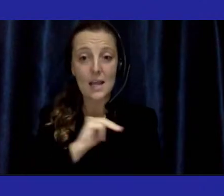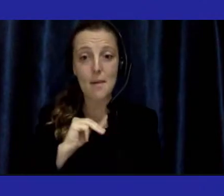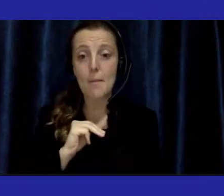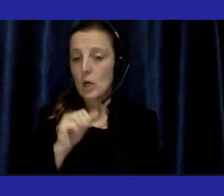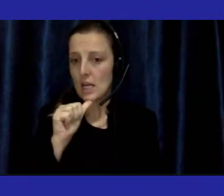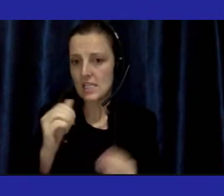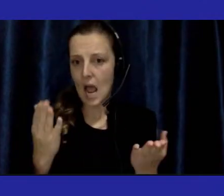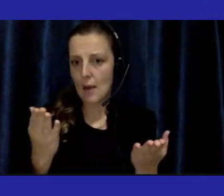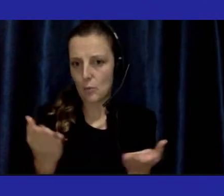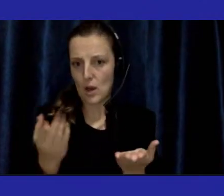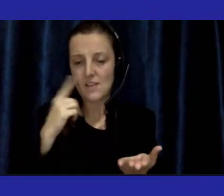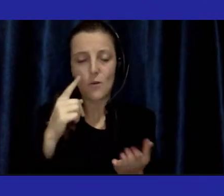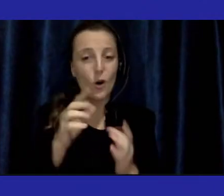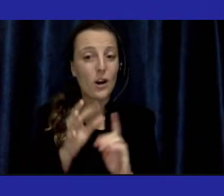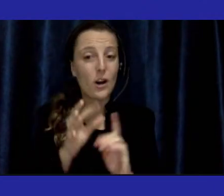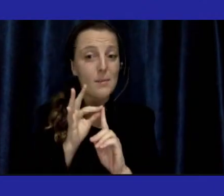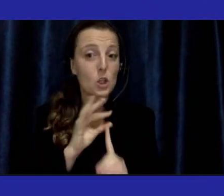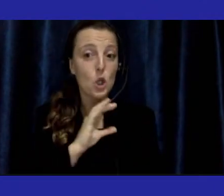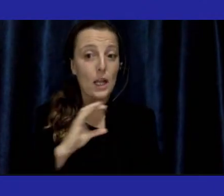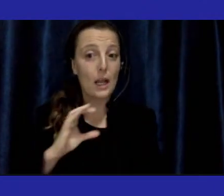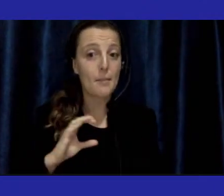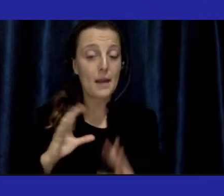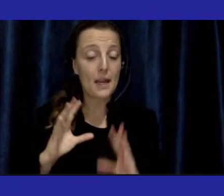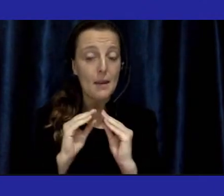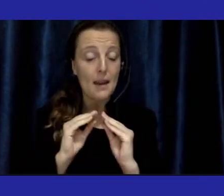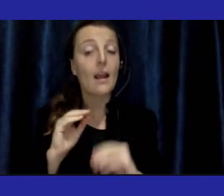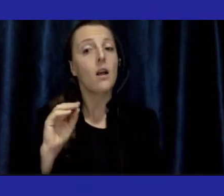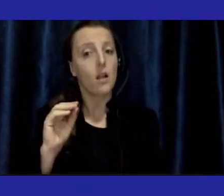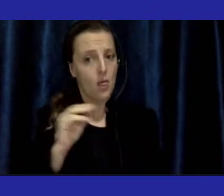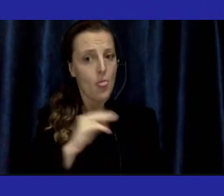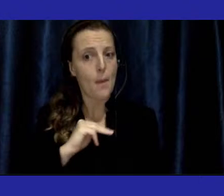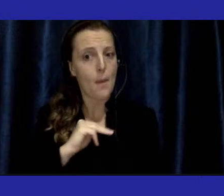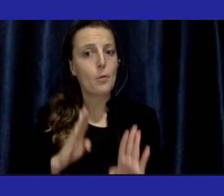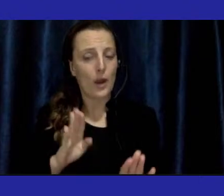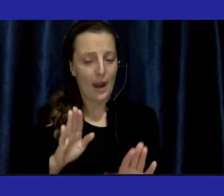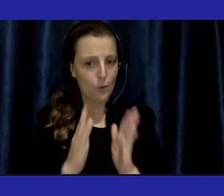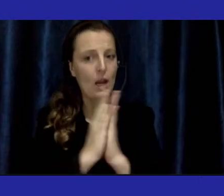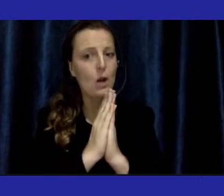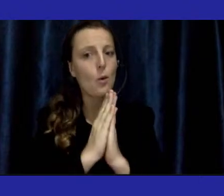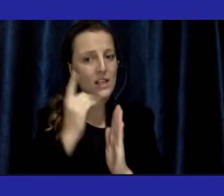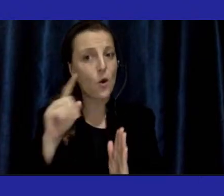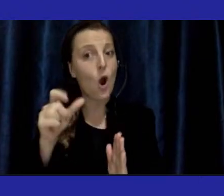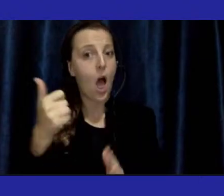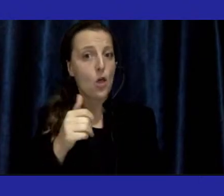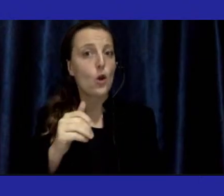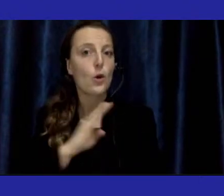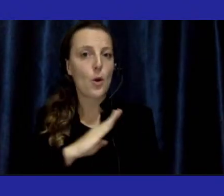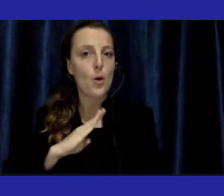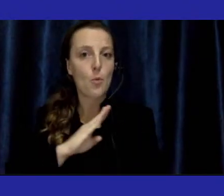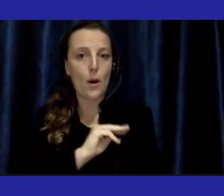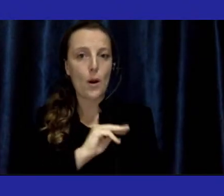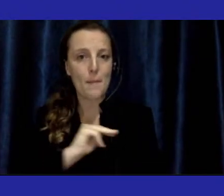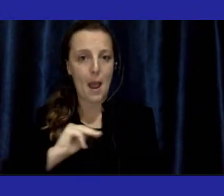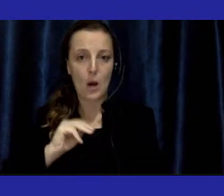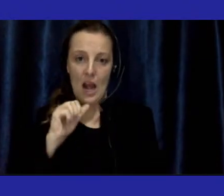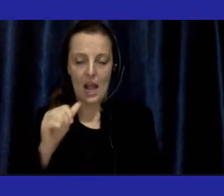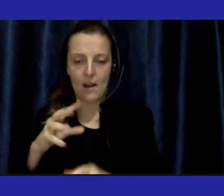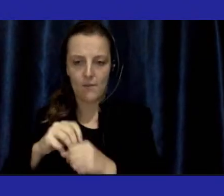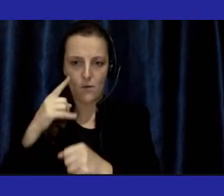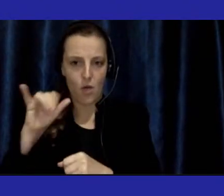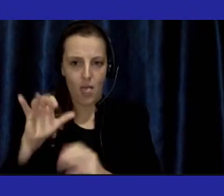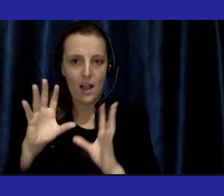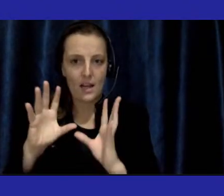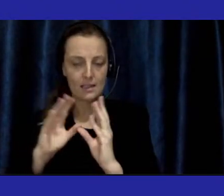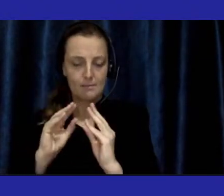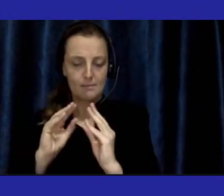committee meeting, the member may ask the chair of the board to request that another board member, not a member of that committee, attend the scheduled meeting and be counted